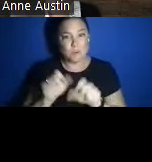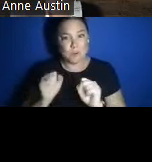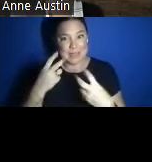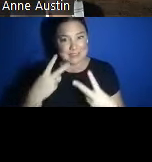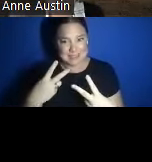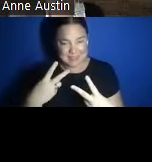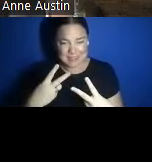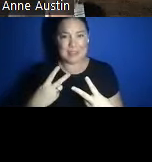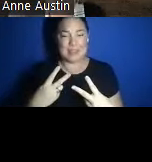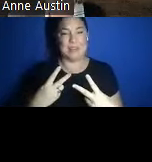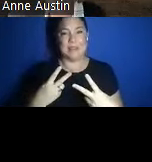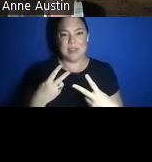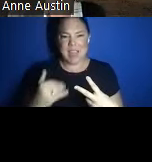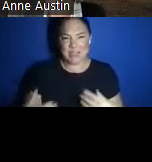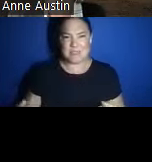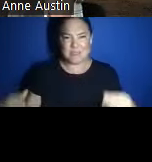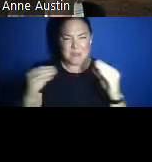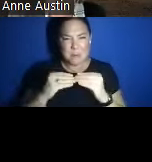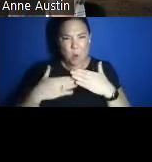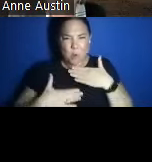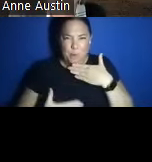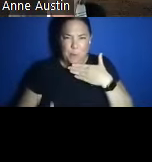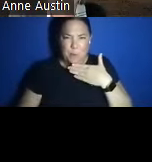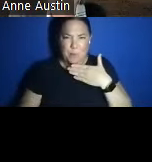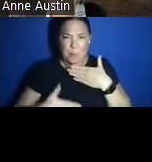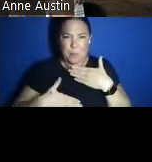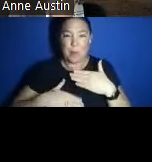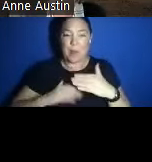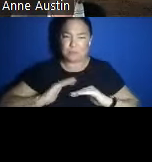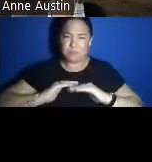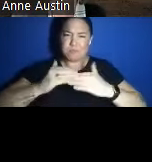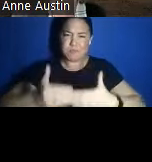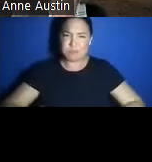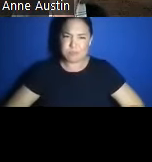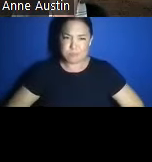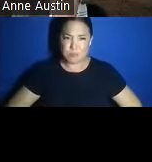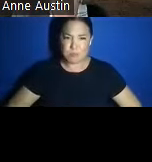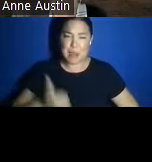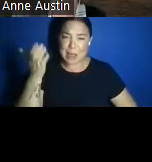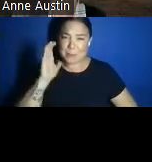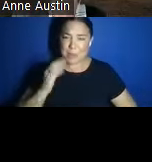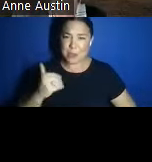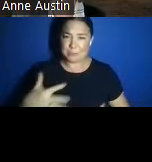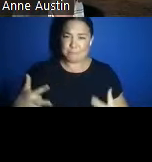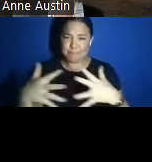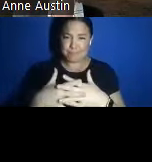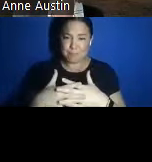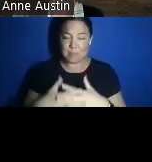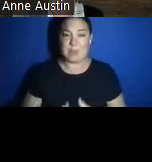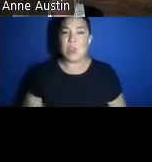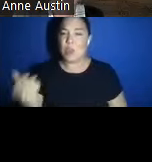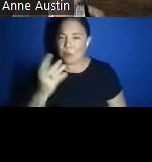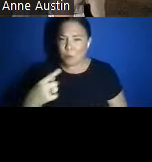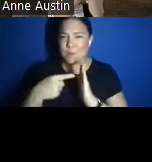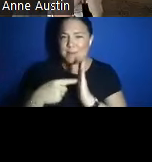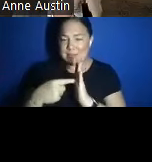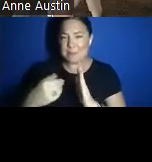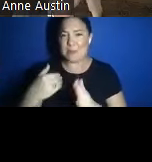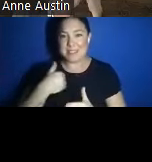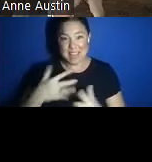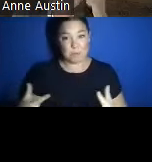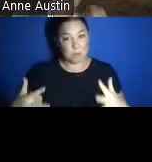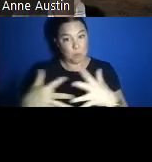very elongated abdomen that appears to be pregnant. They're some of the few examples we have of artistic depictions of pregnancy